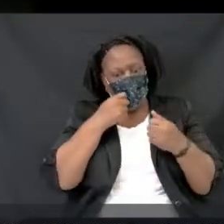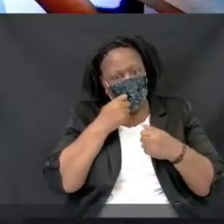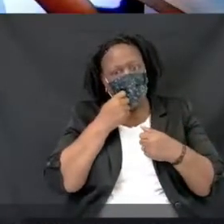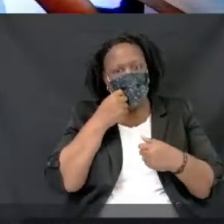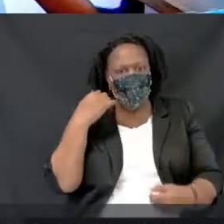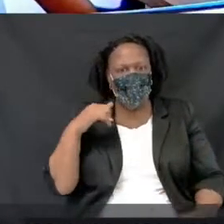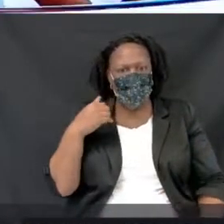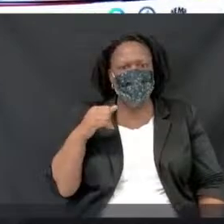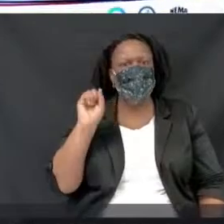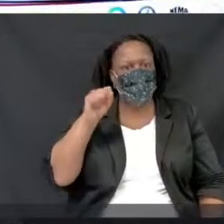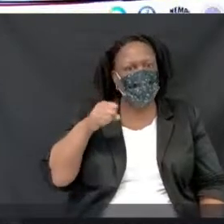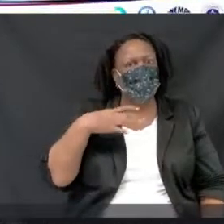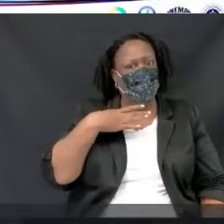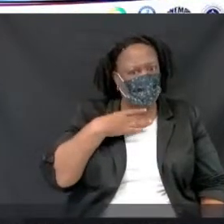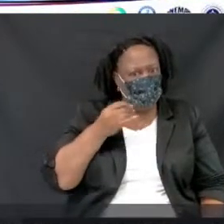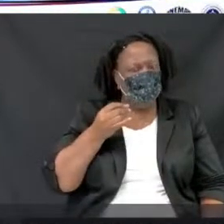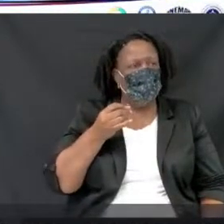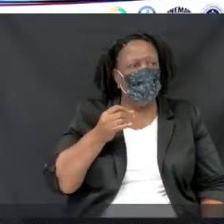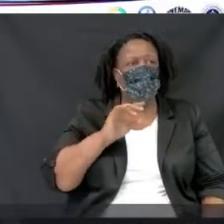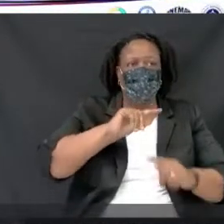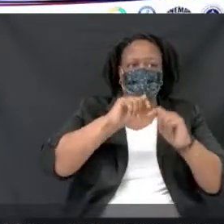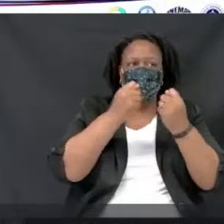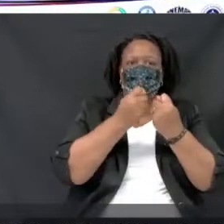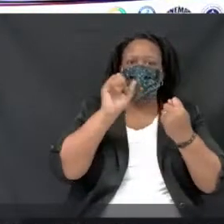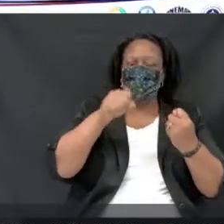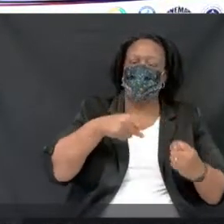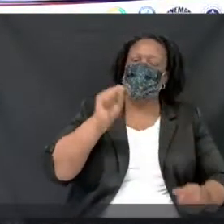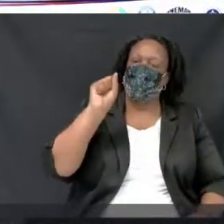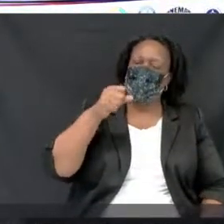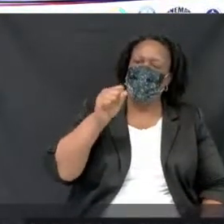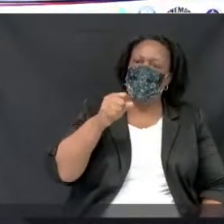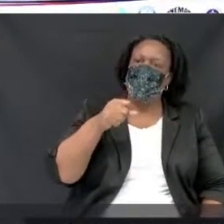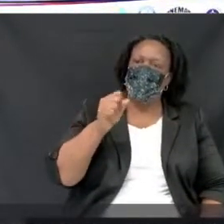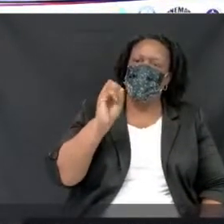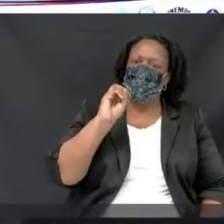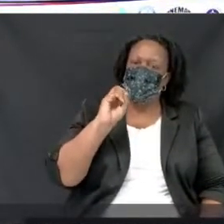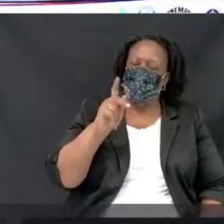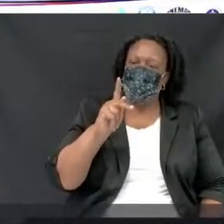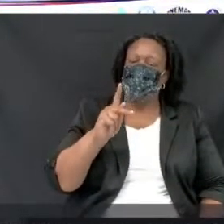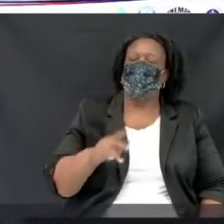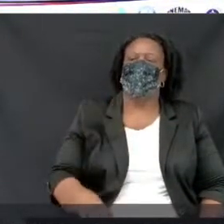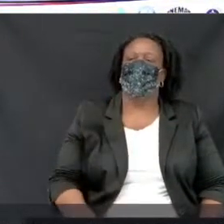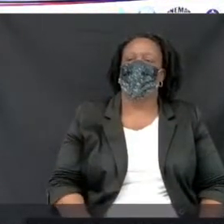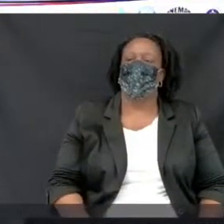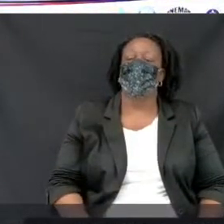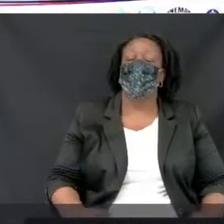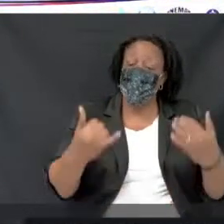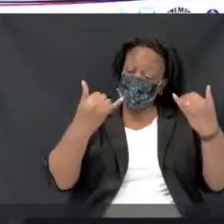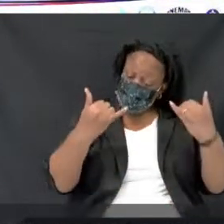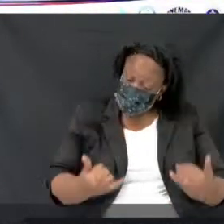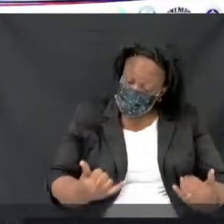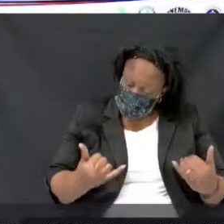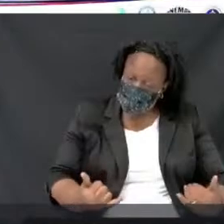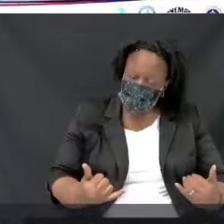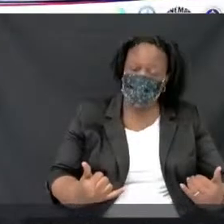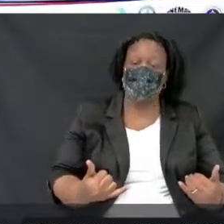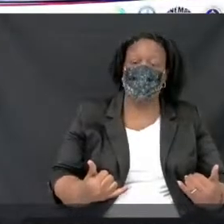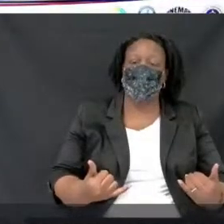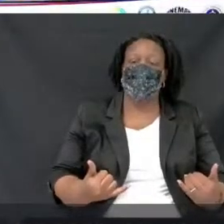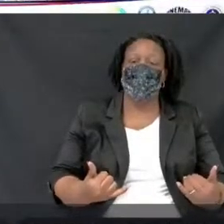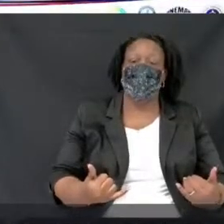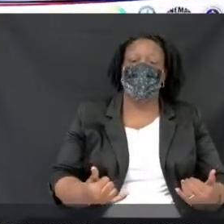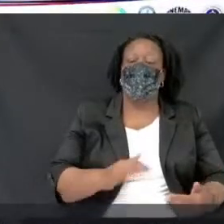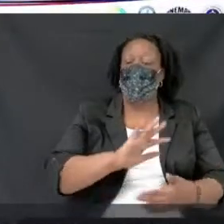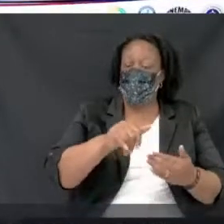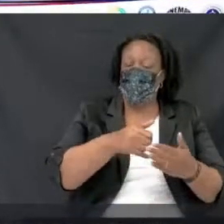the presentation would have been, and as such, there was little or any contribution that we had to make